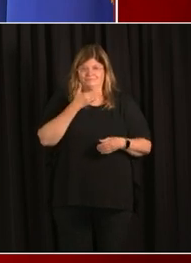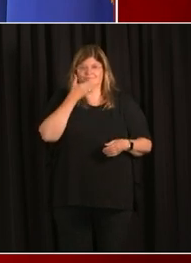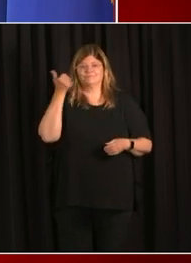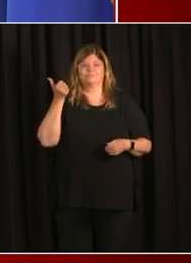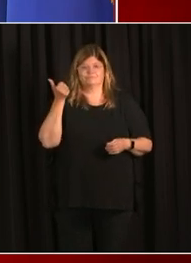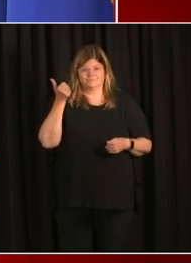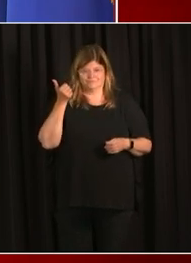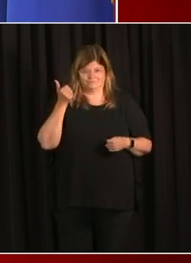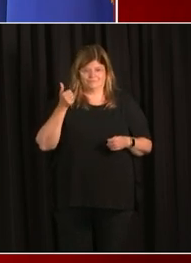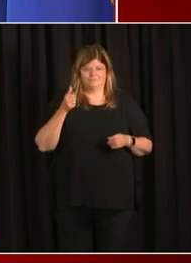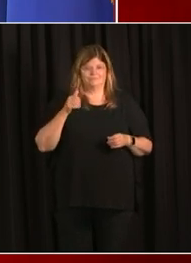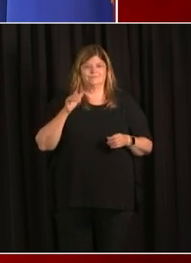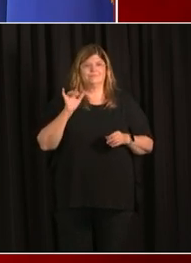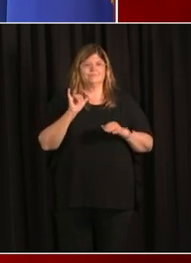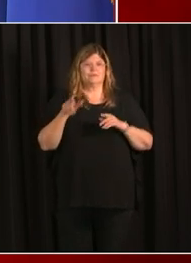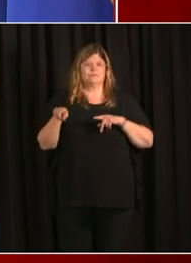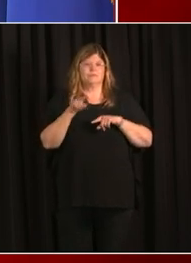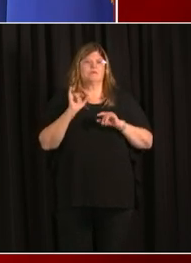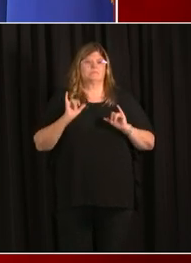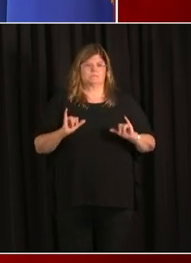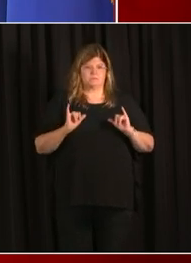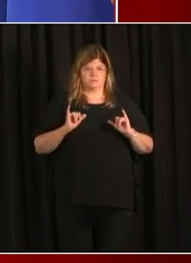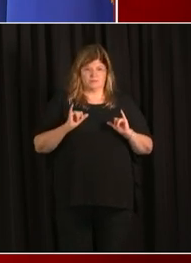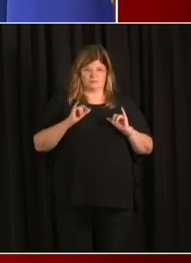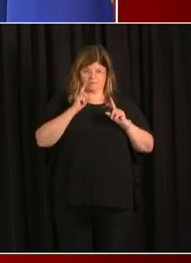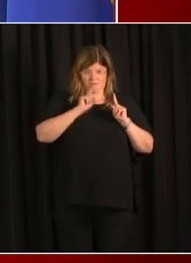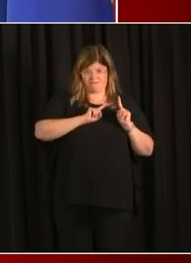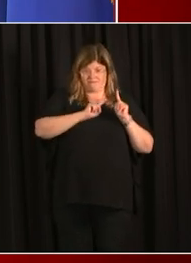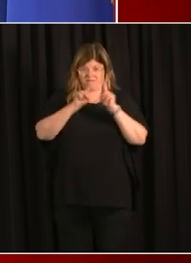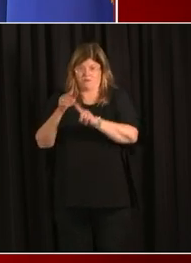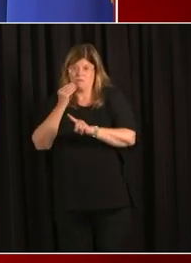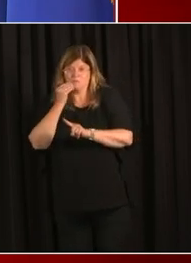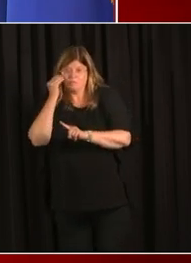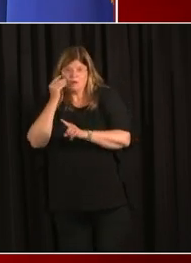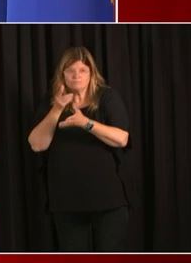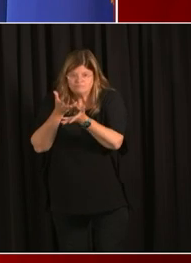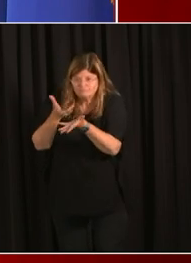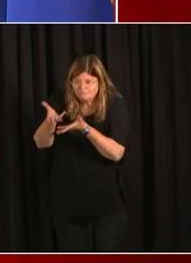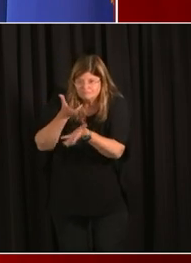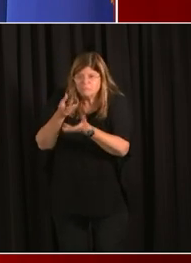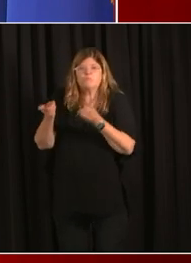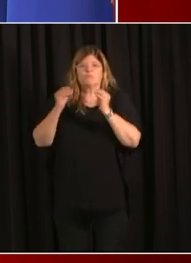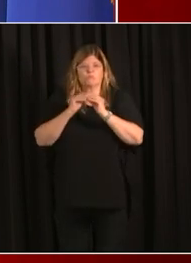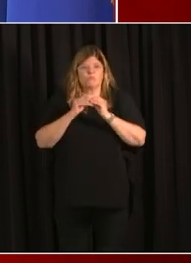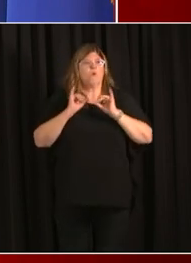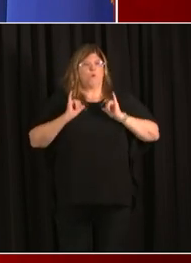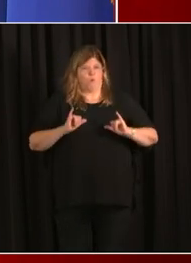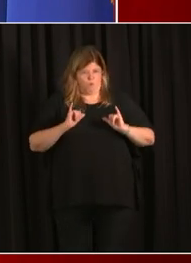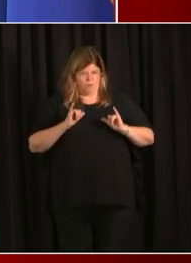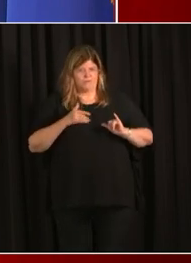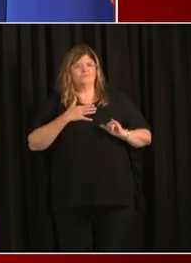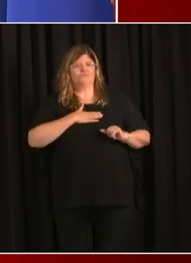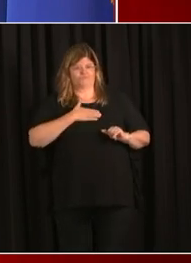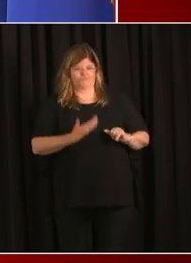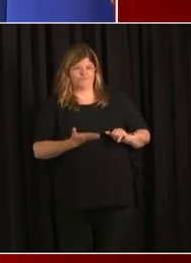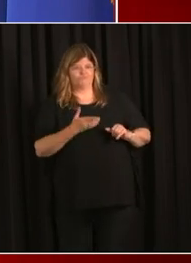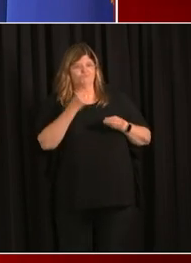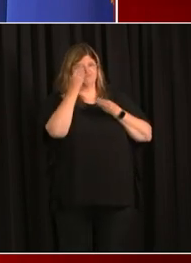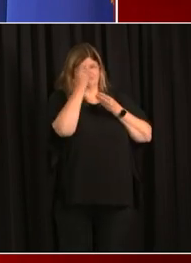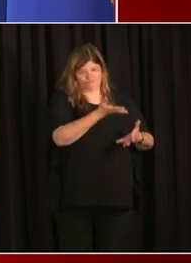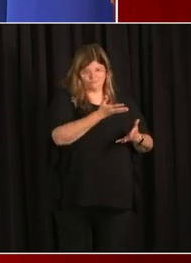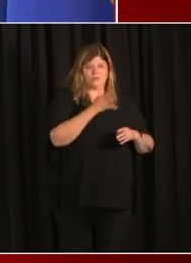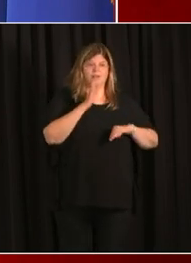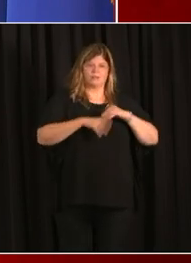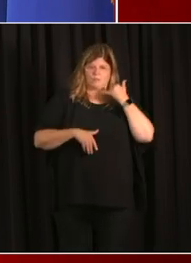to be able to understand the confidentiality around the process and how participating in the